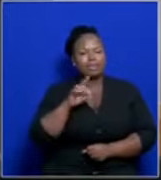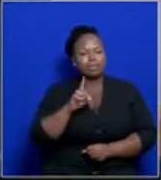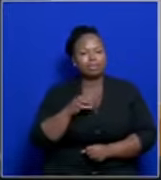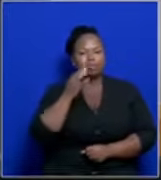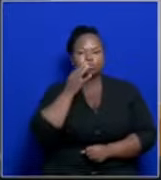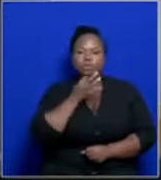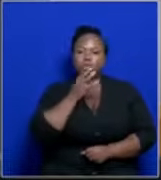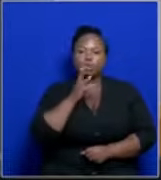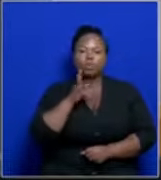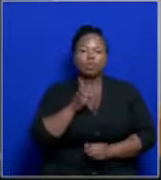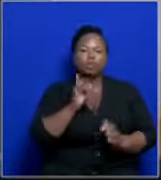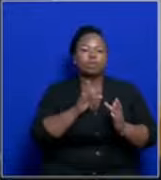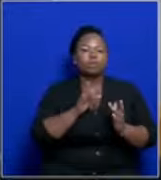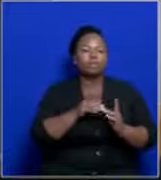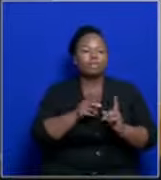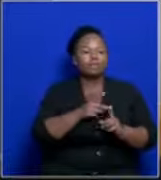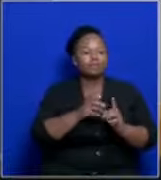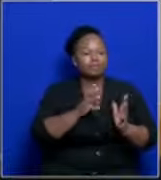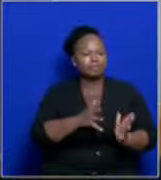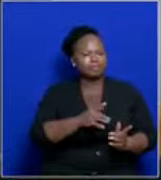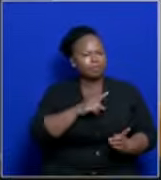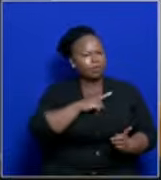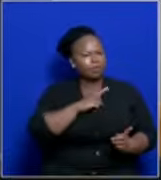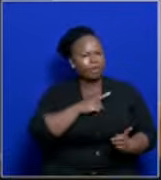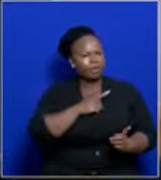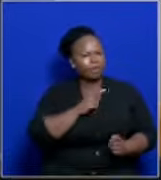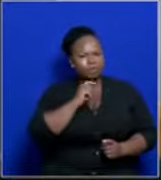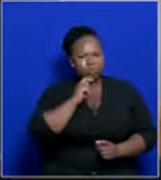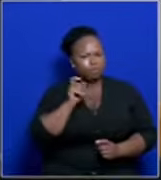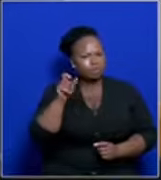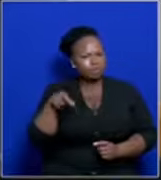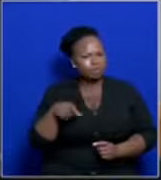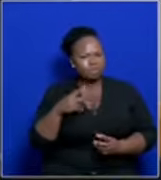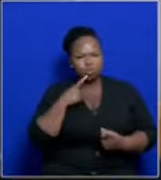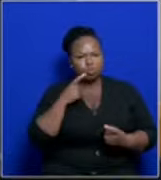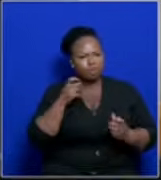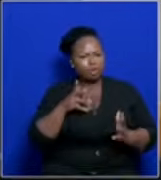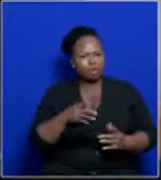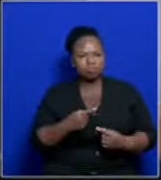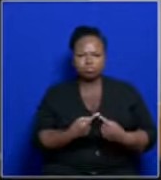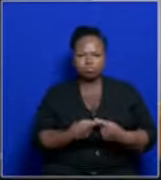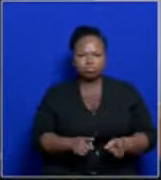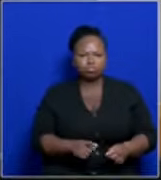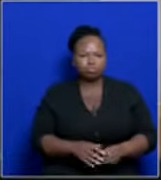victim, because he's not the complainant at this stage, the victim of the crime.